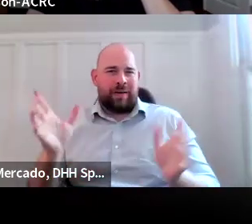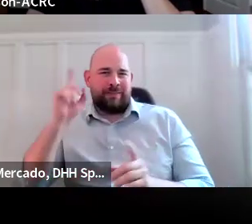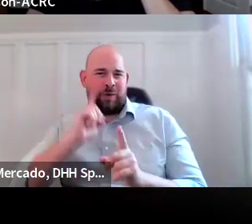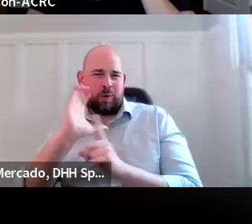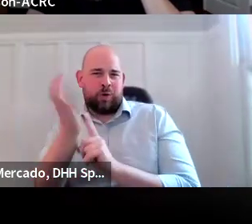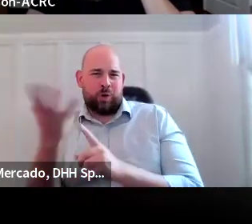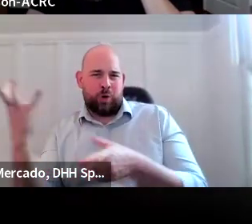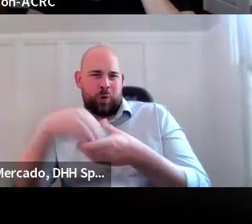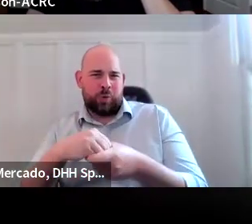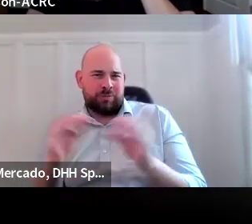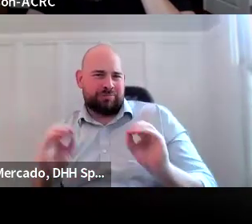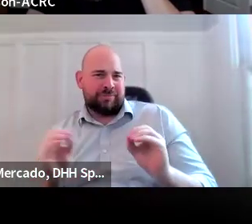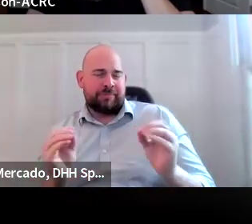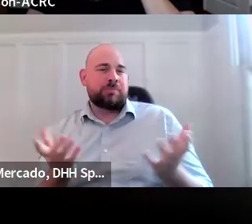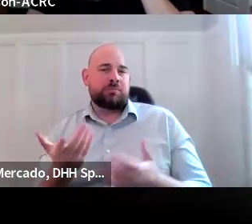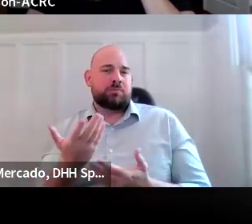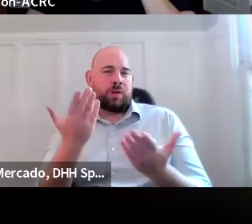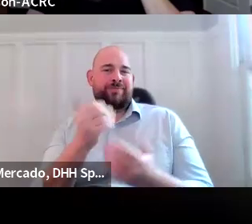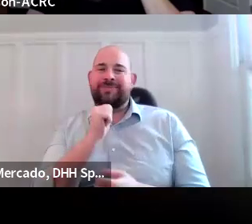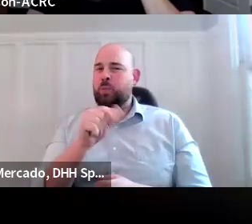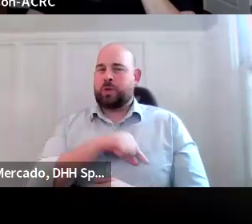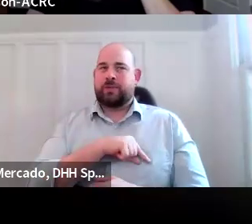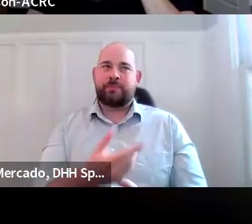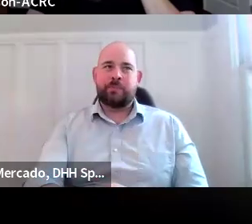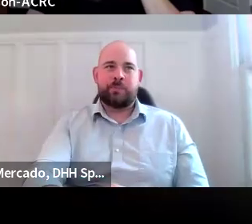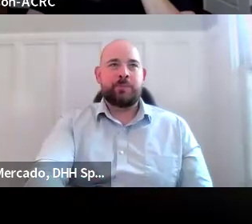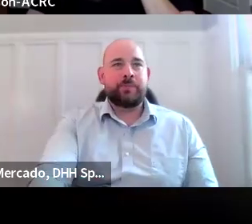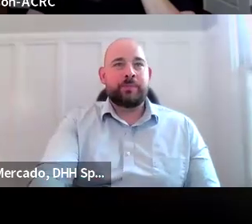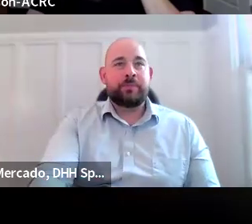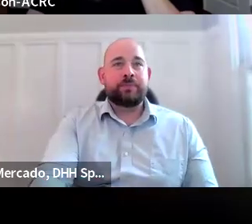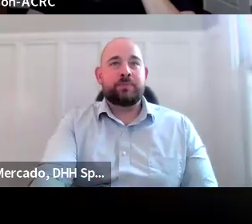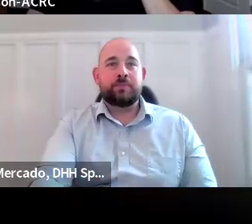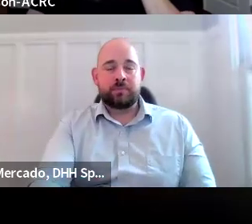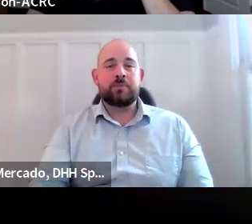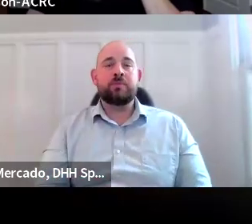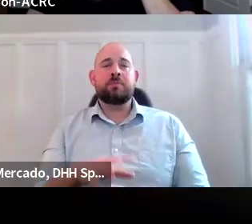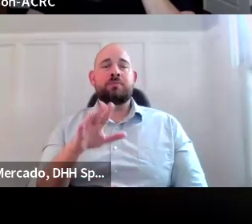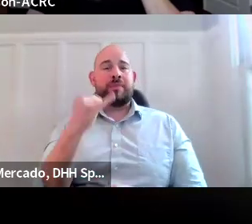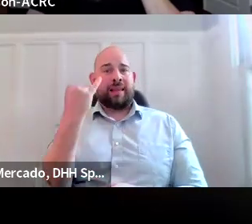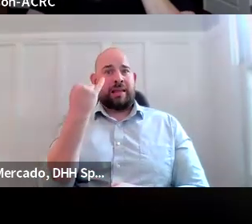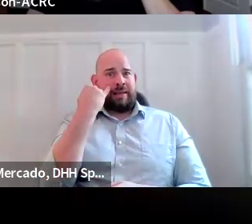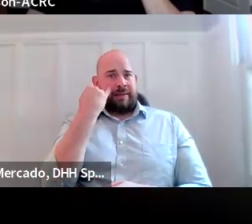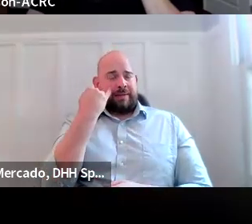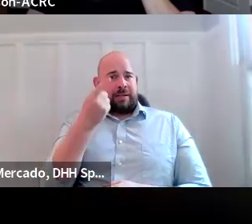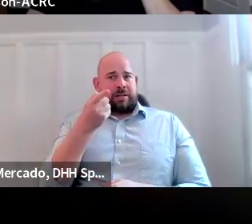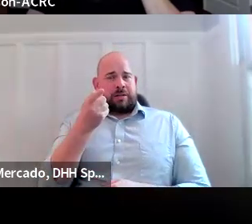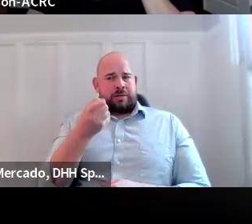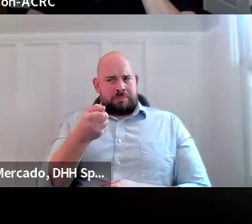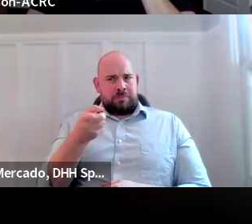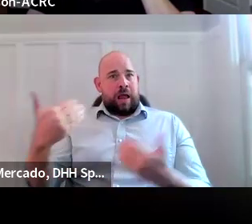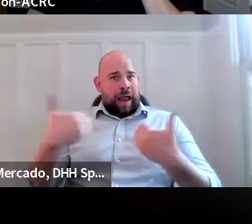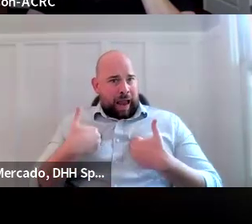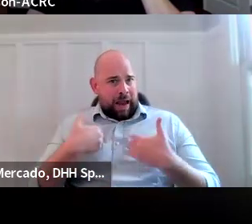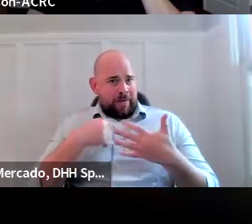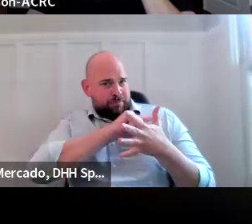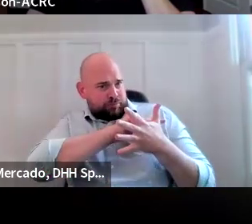field, or if they have only taken beginner ASL culture or ASL courses without any cultural studies.